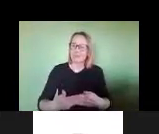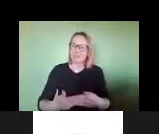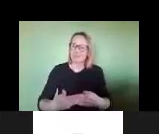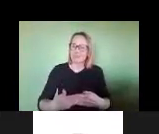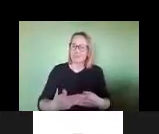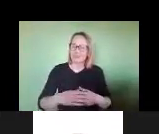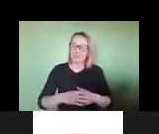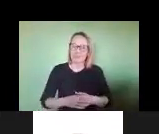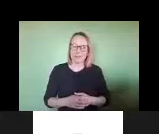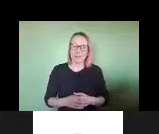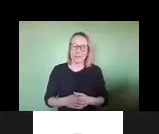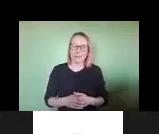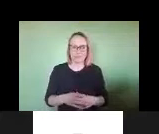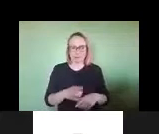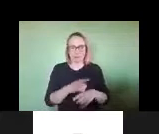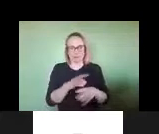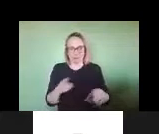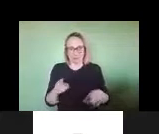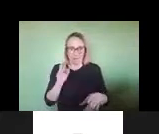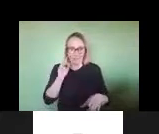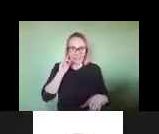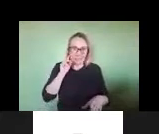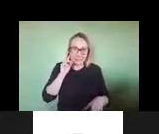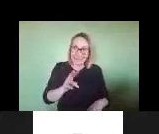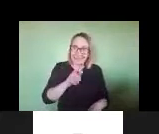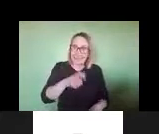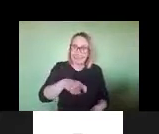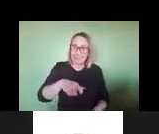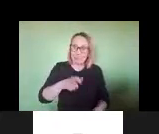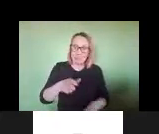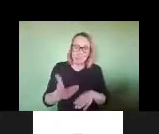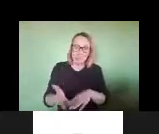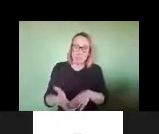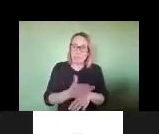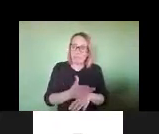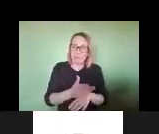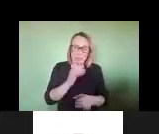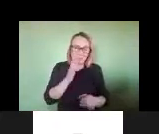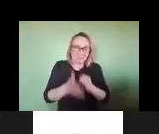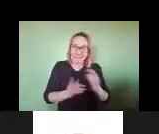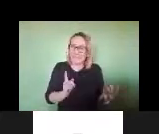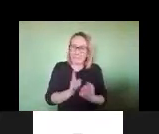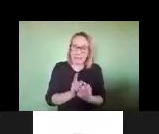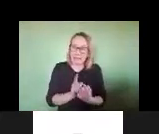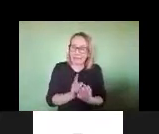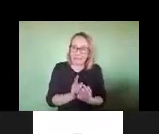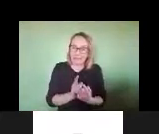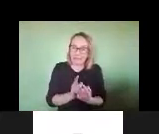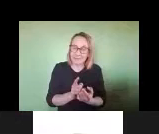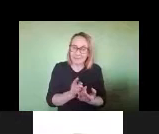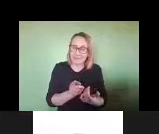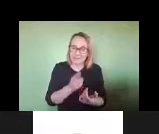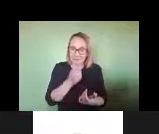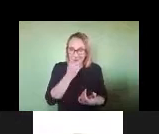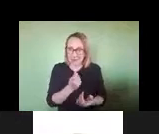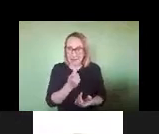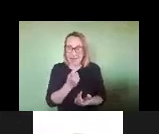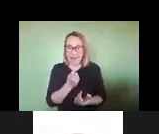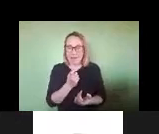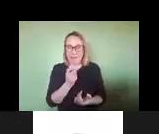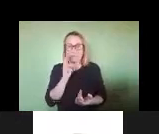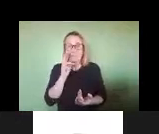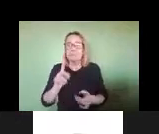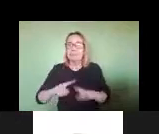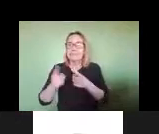One, and they're seeing people that they would never normally have met as regular, because they can see people from